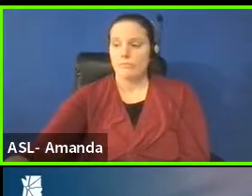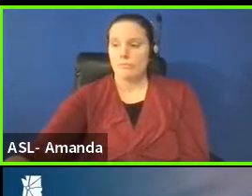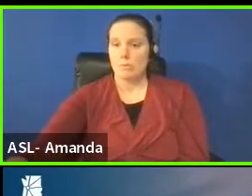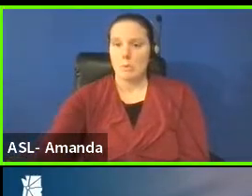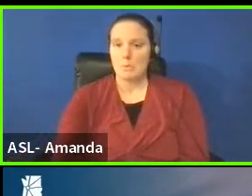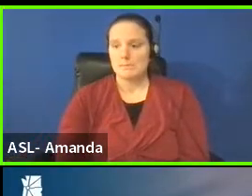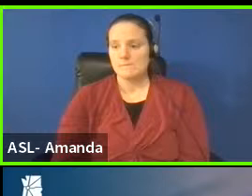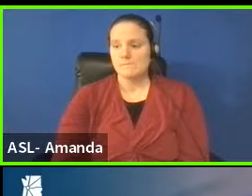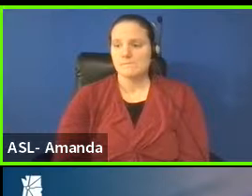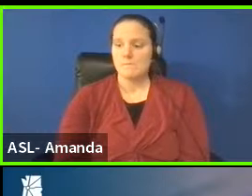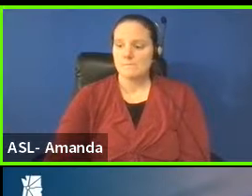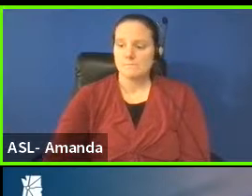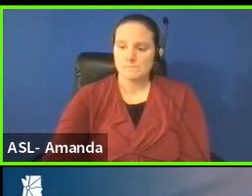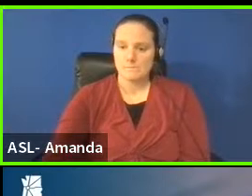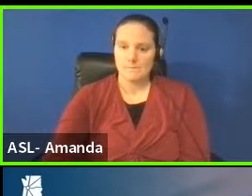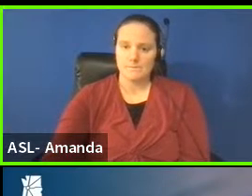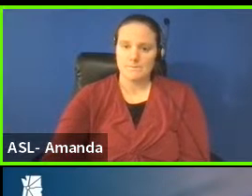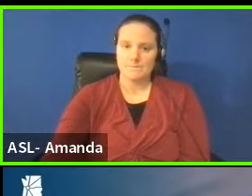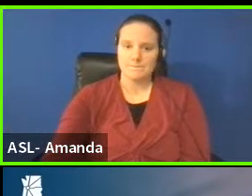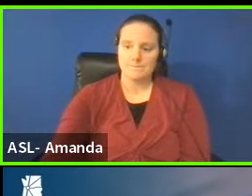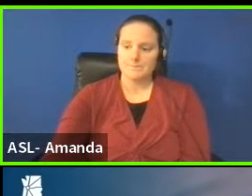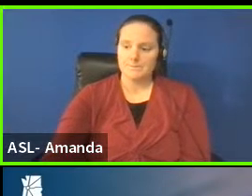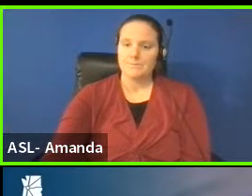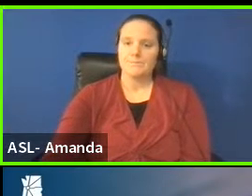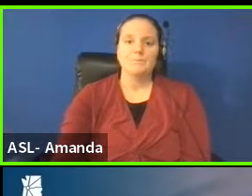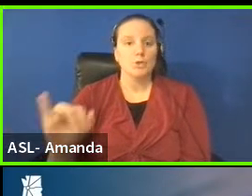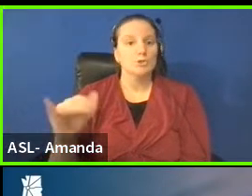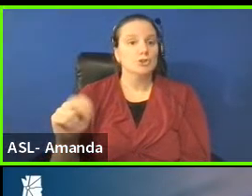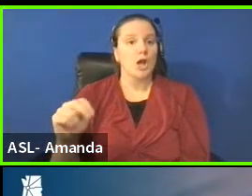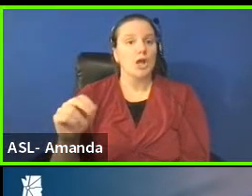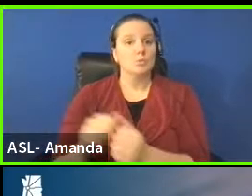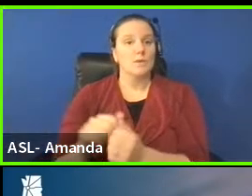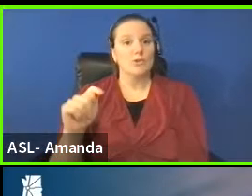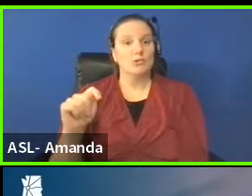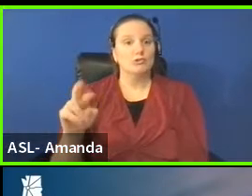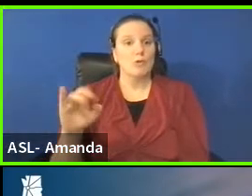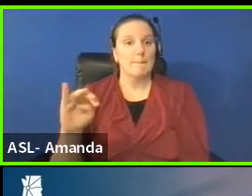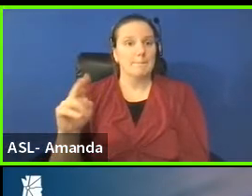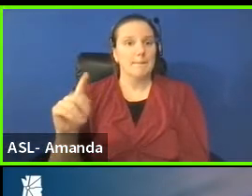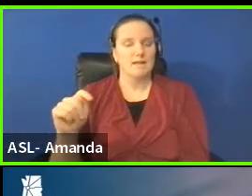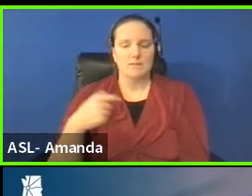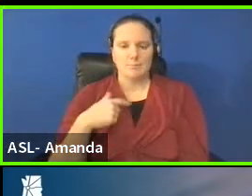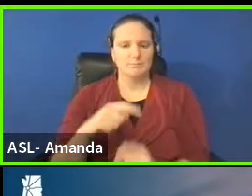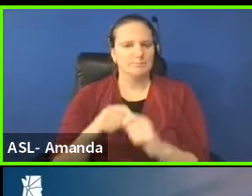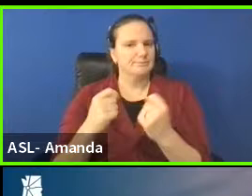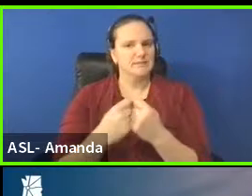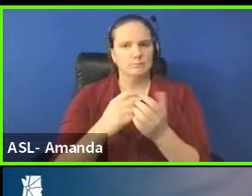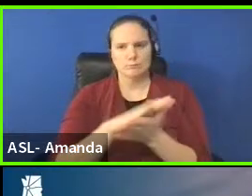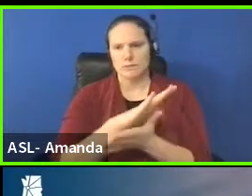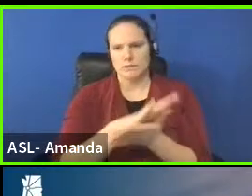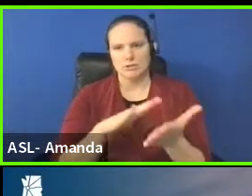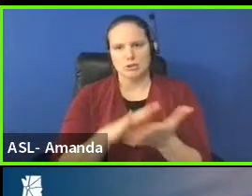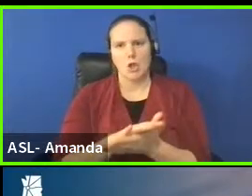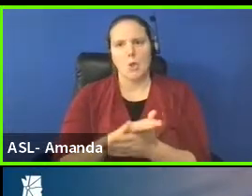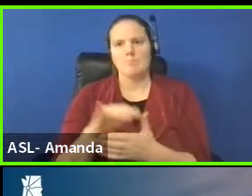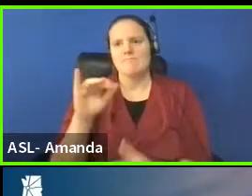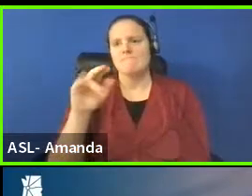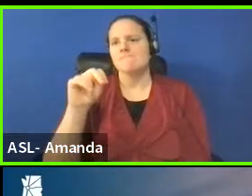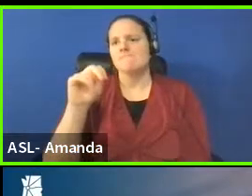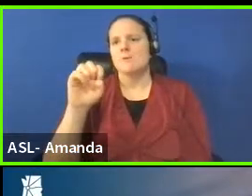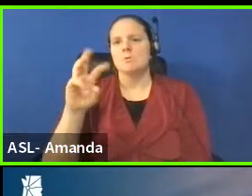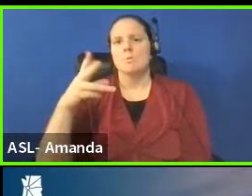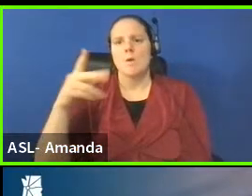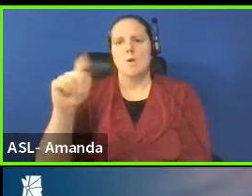Good evening, folks. John Gardner with TriMet. My pronouns are he, him. I'm definitely Team Beach. Newport, I like to go Southern